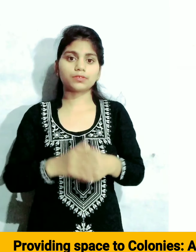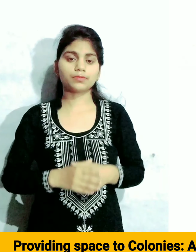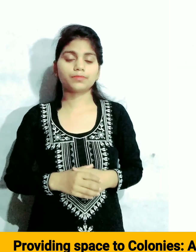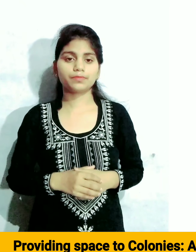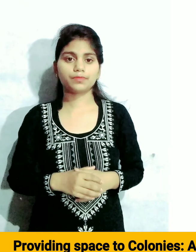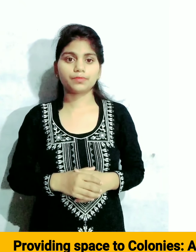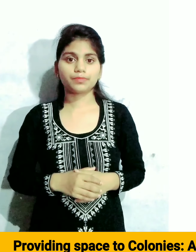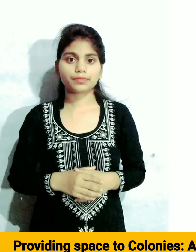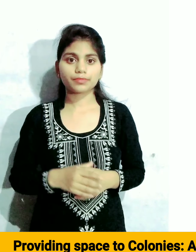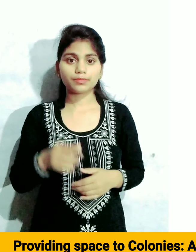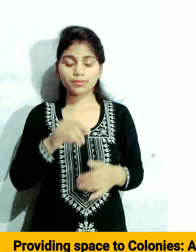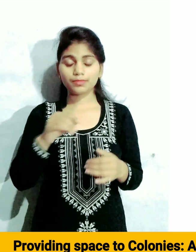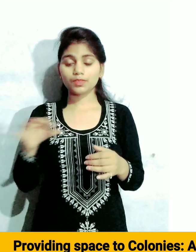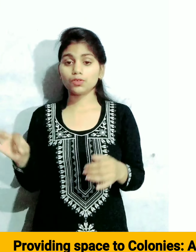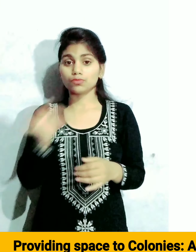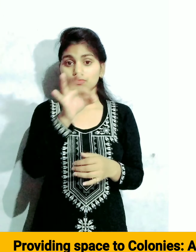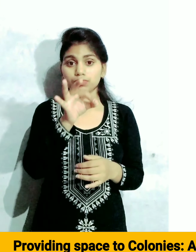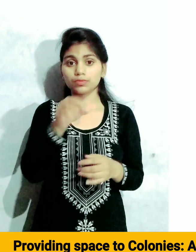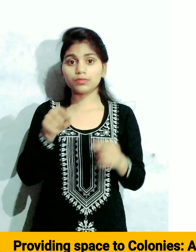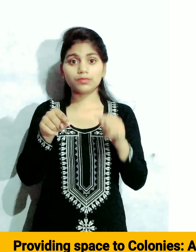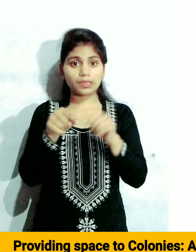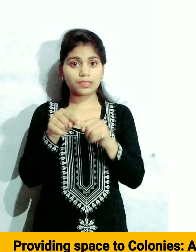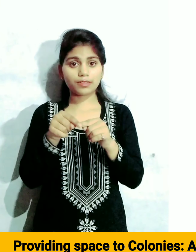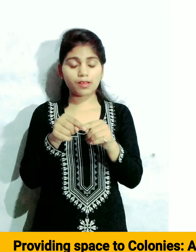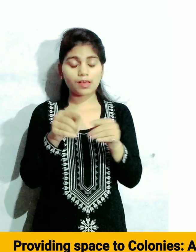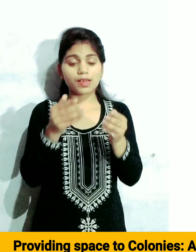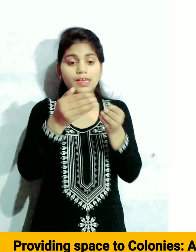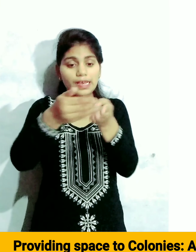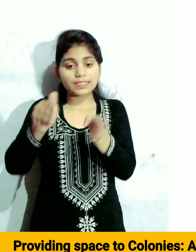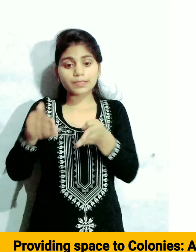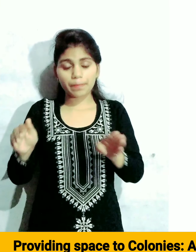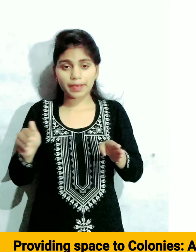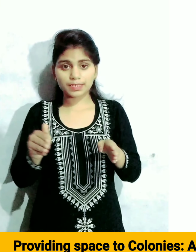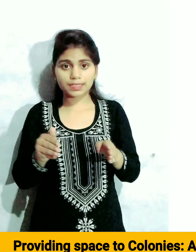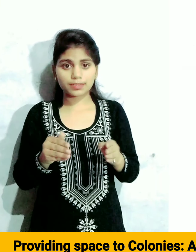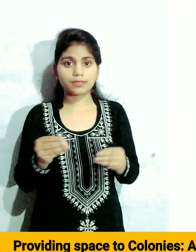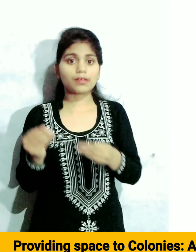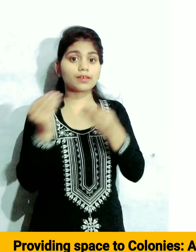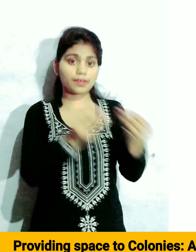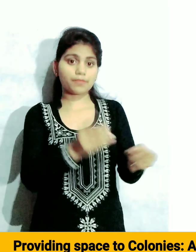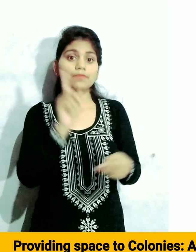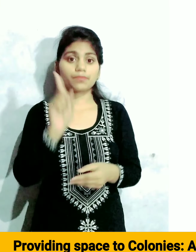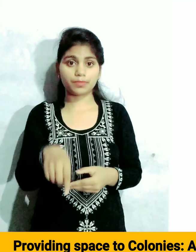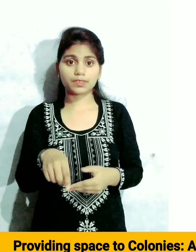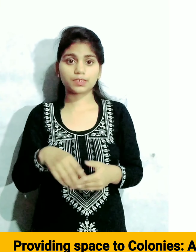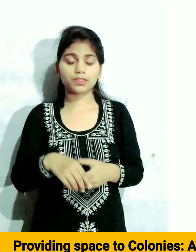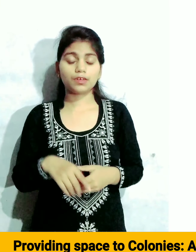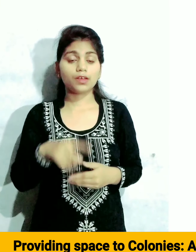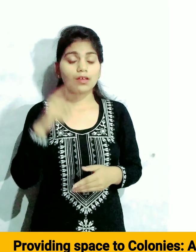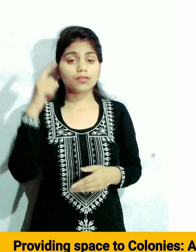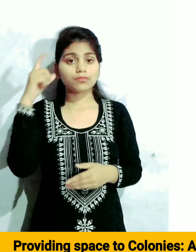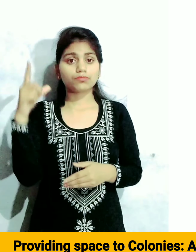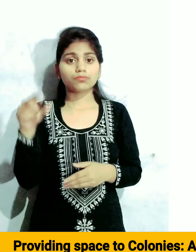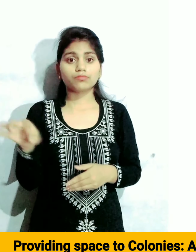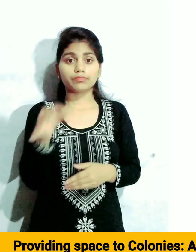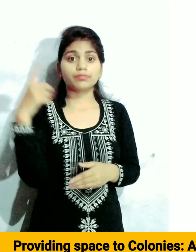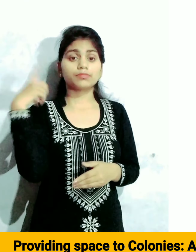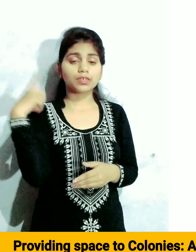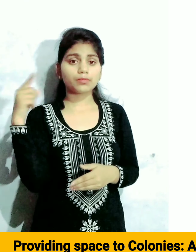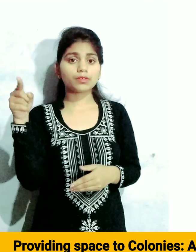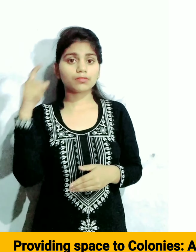Providing space to colonies. A beekeeper should always remain ahead